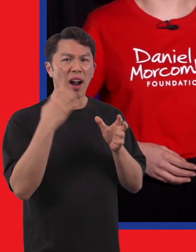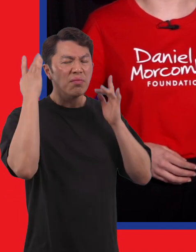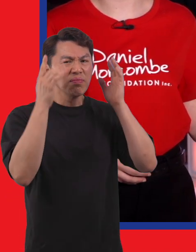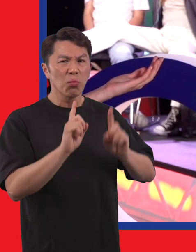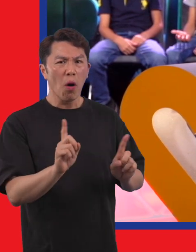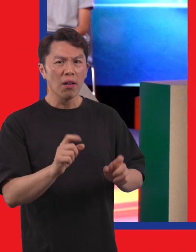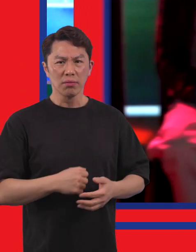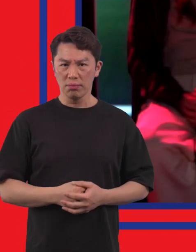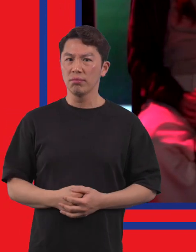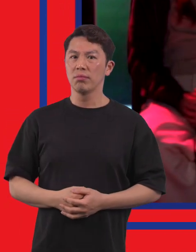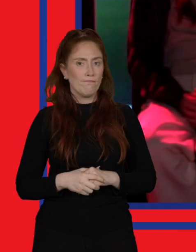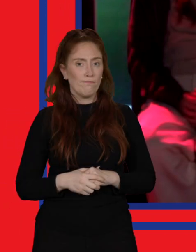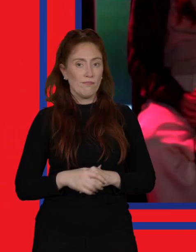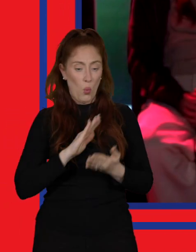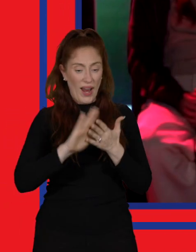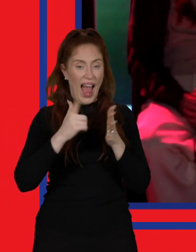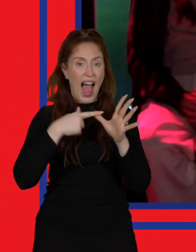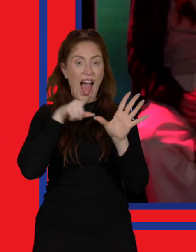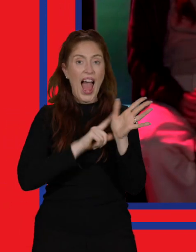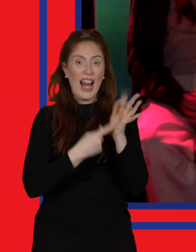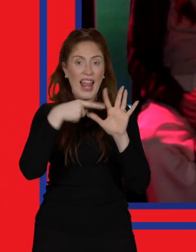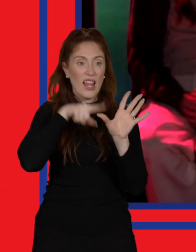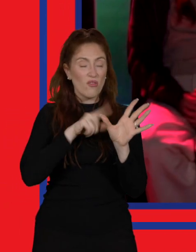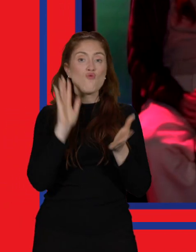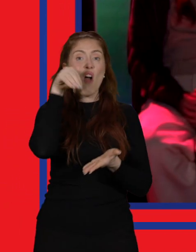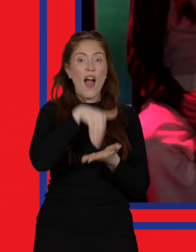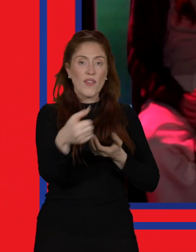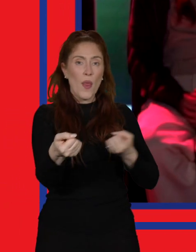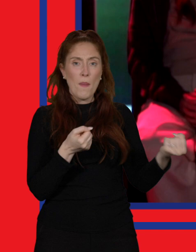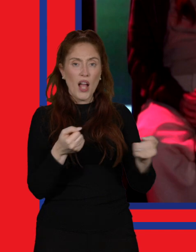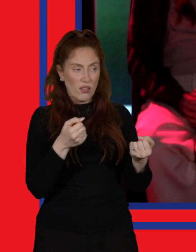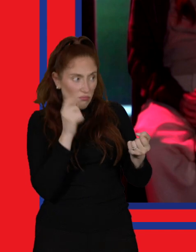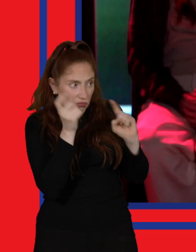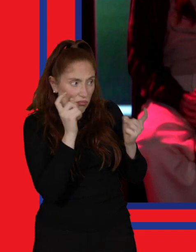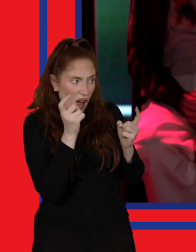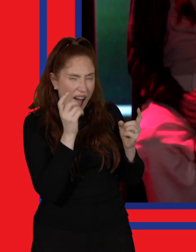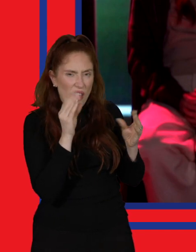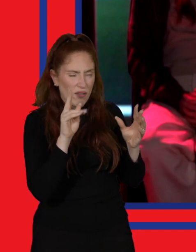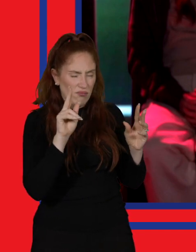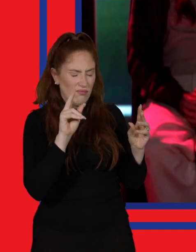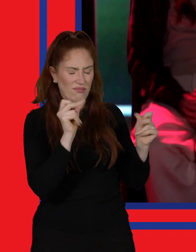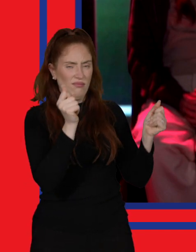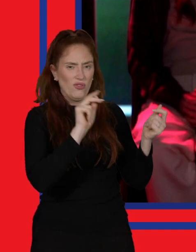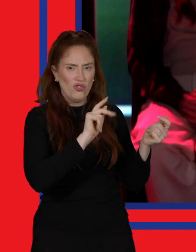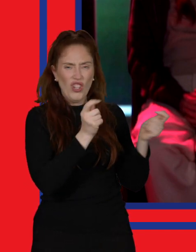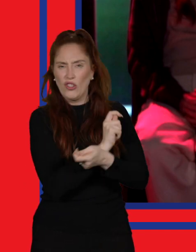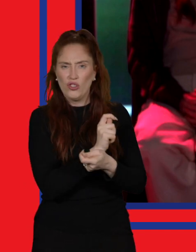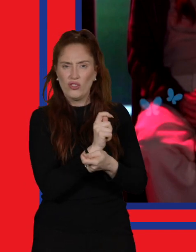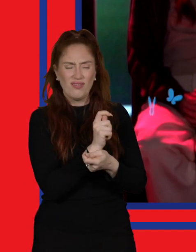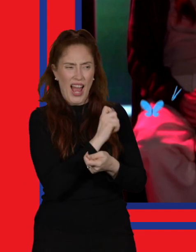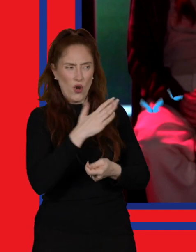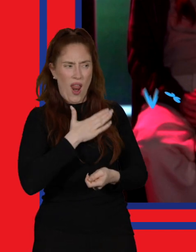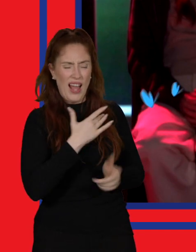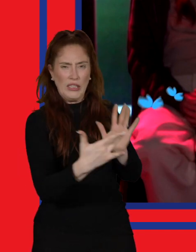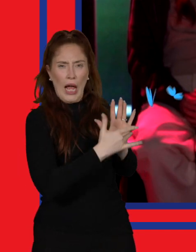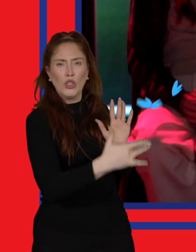was thinking. I was worried about Hayley when she got on the bus, but then she started being really pushy. I don't like